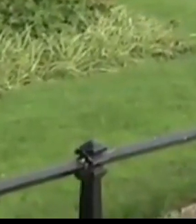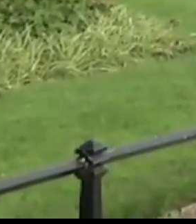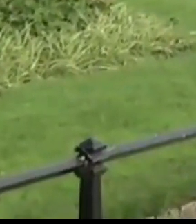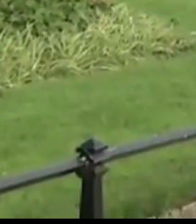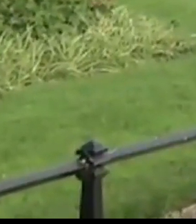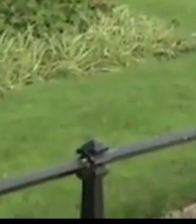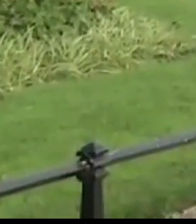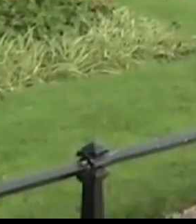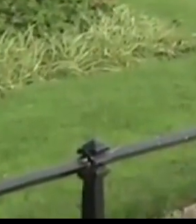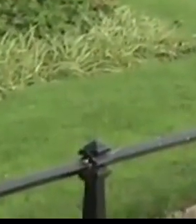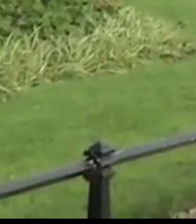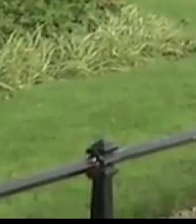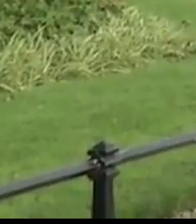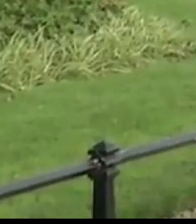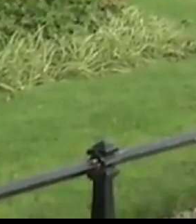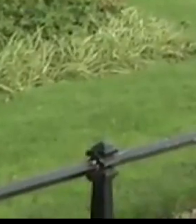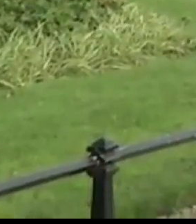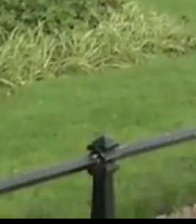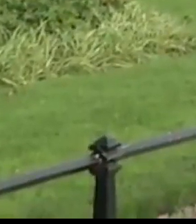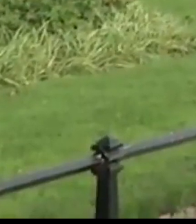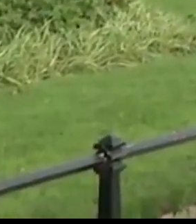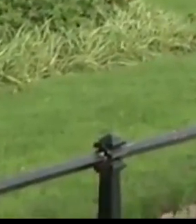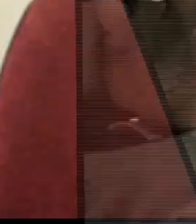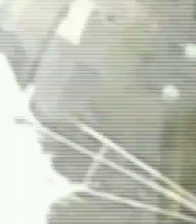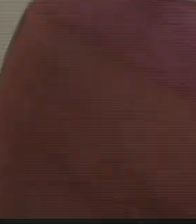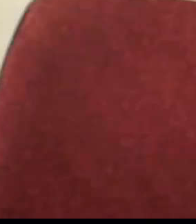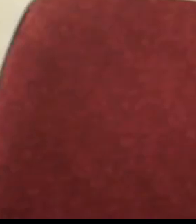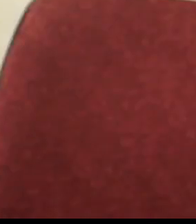Clint Watson. The story's ahead in the Bahamas tonight.